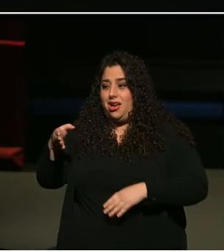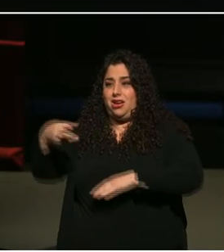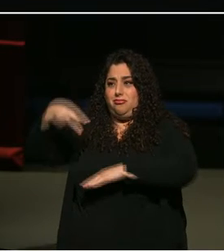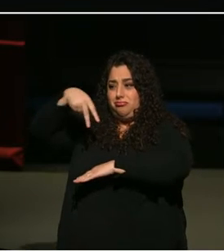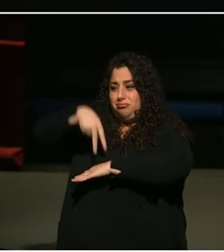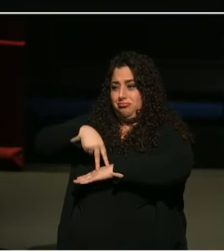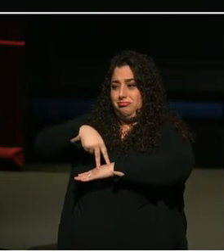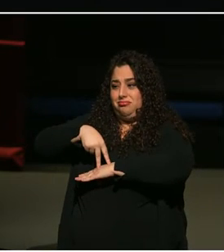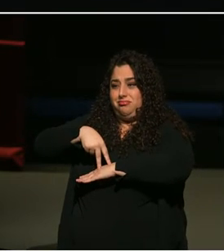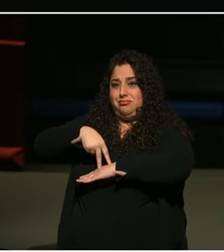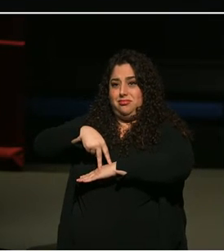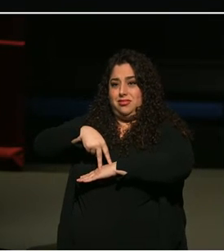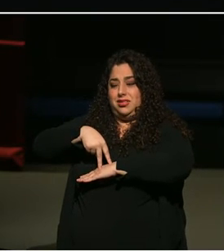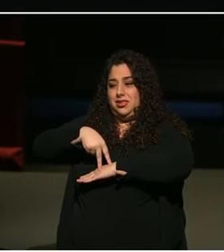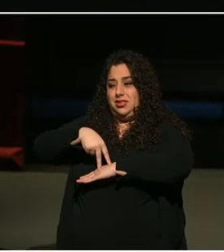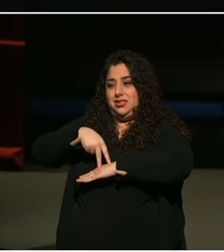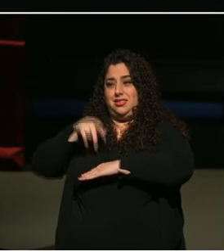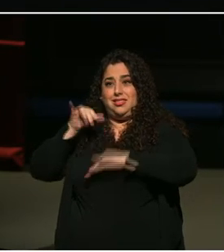representing me,